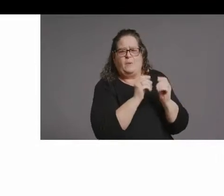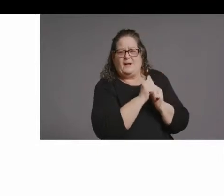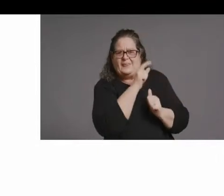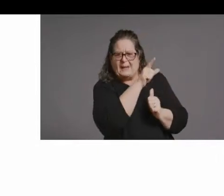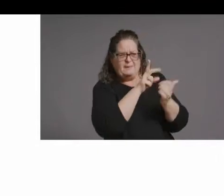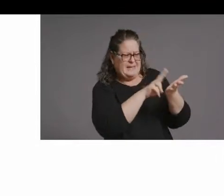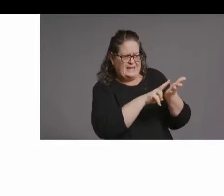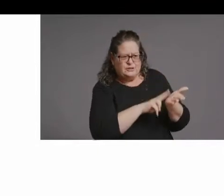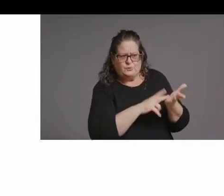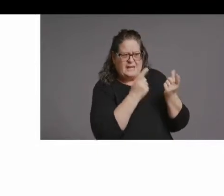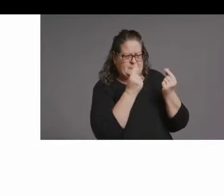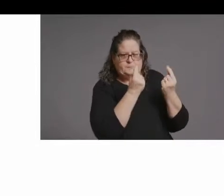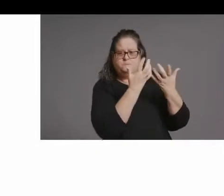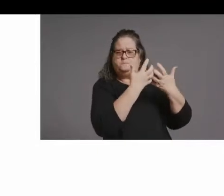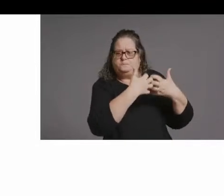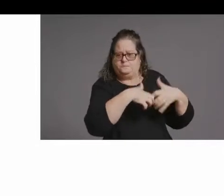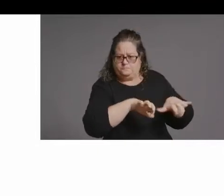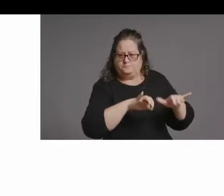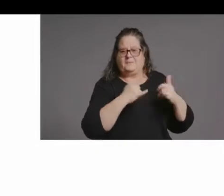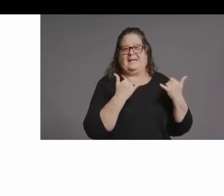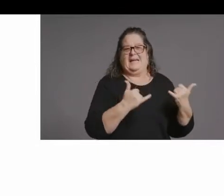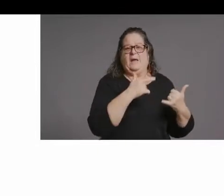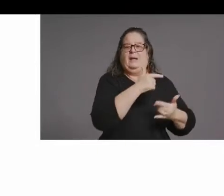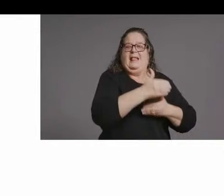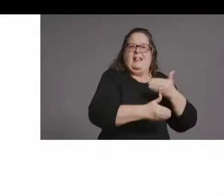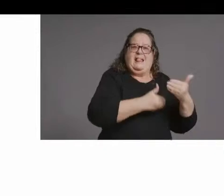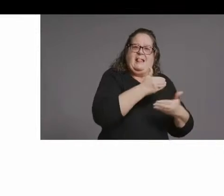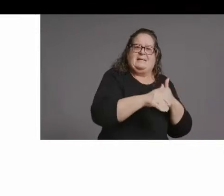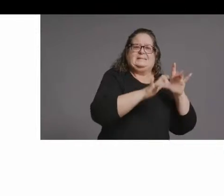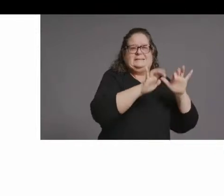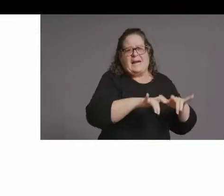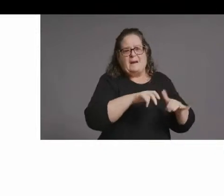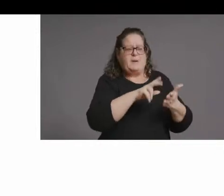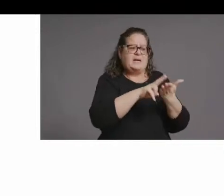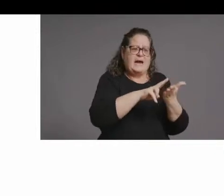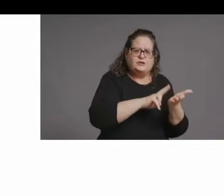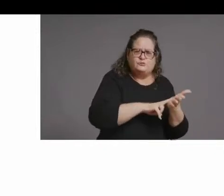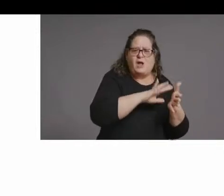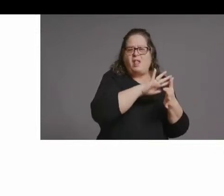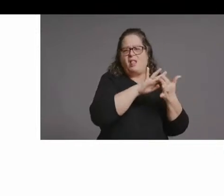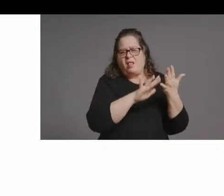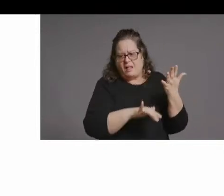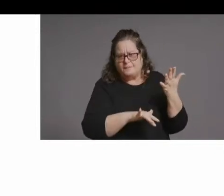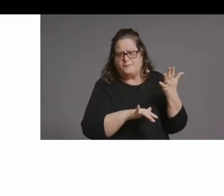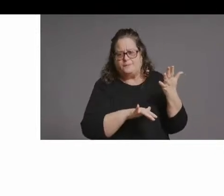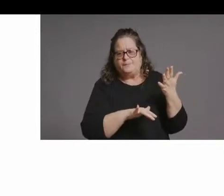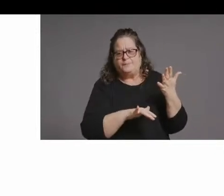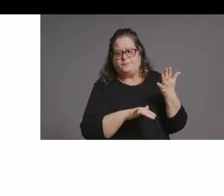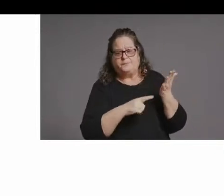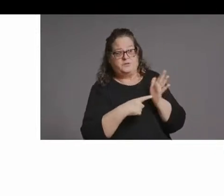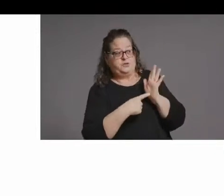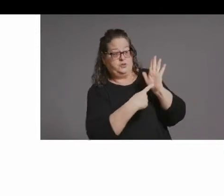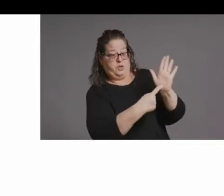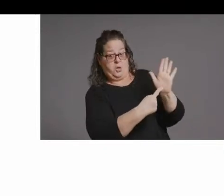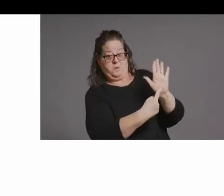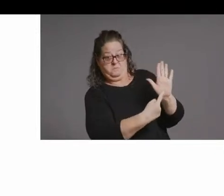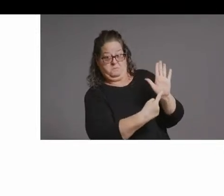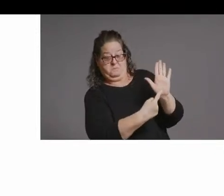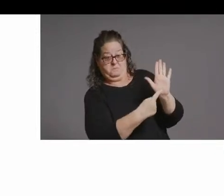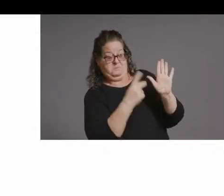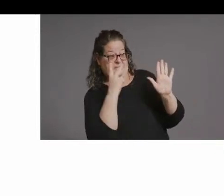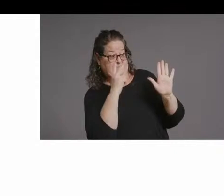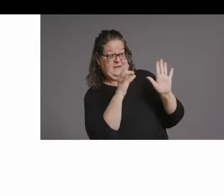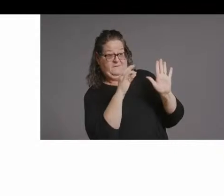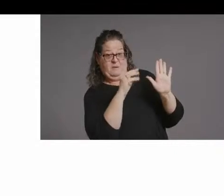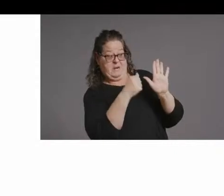with procurement, and we have a follow-up meeting with FEMA to see if they will accept the state FEMA Pima